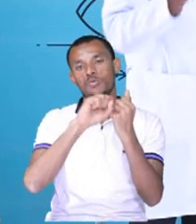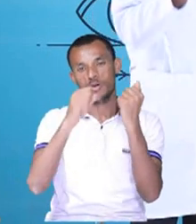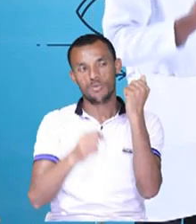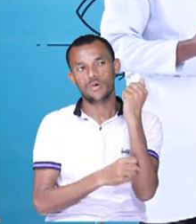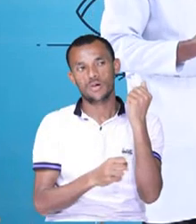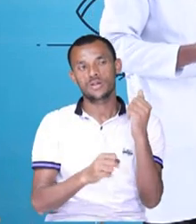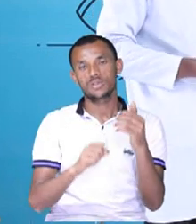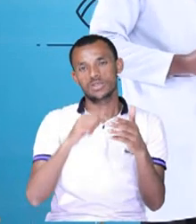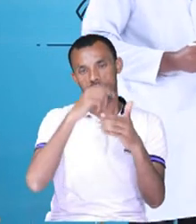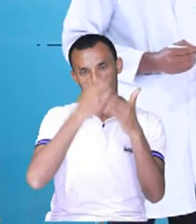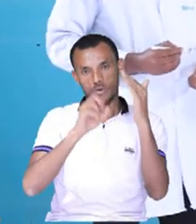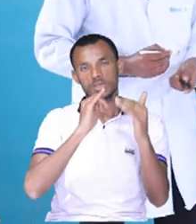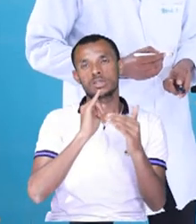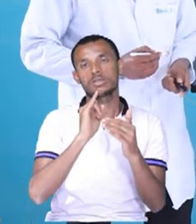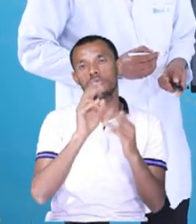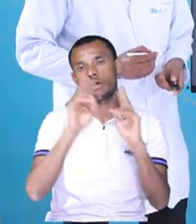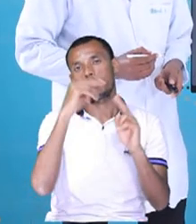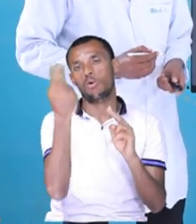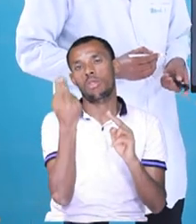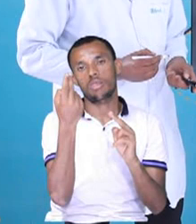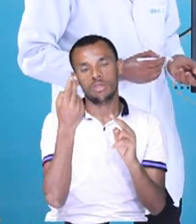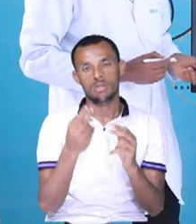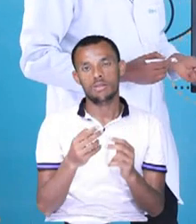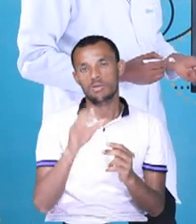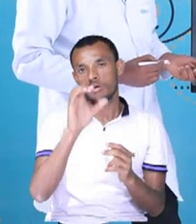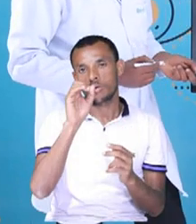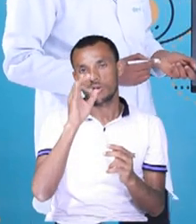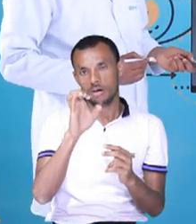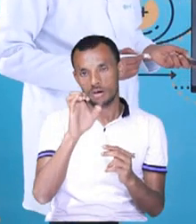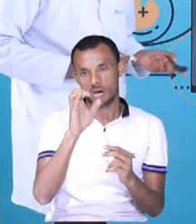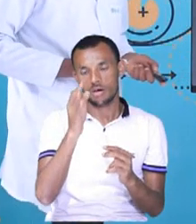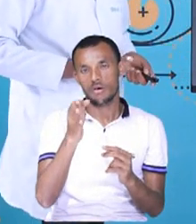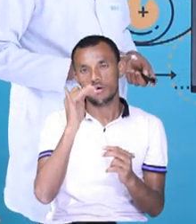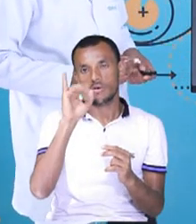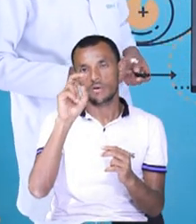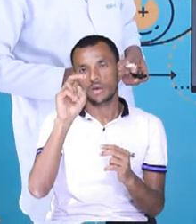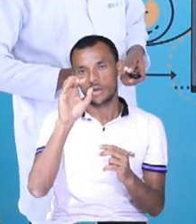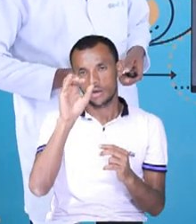Coefficient is very important for the amount of substance can be formed.